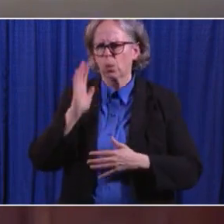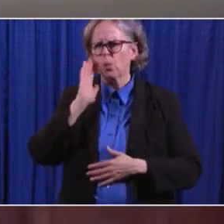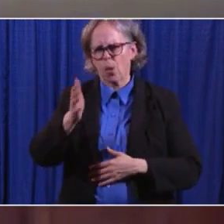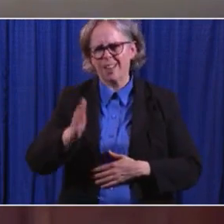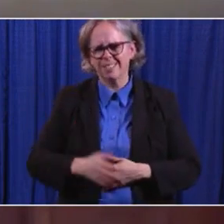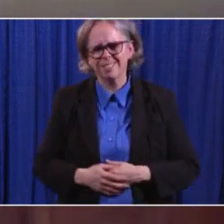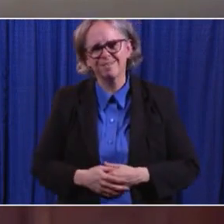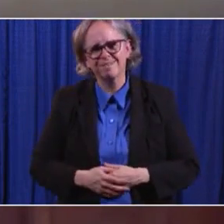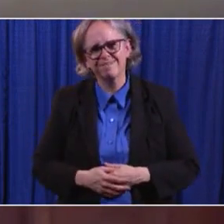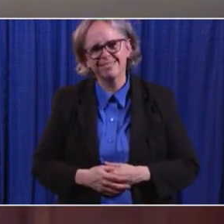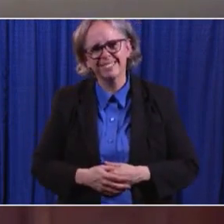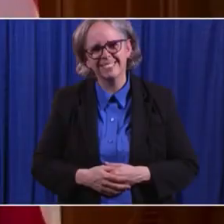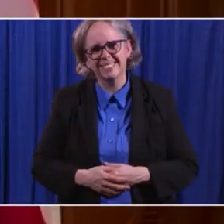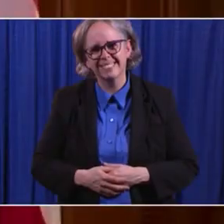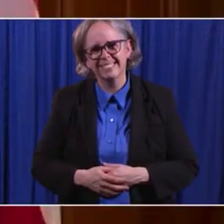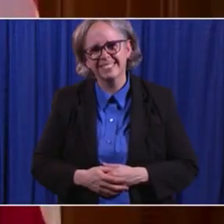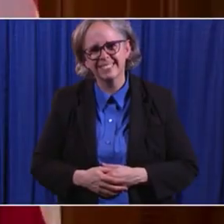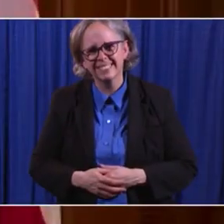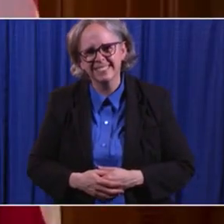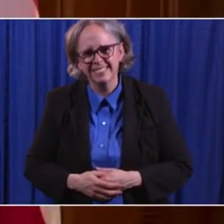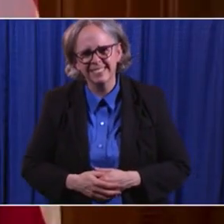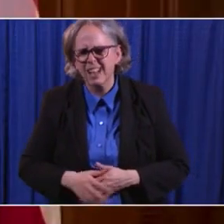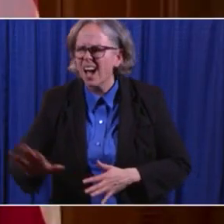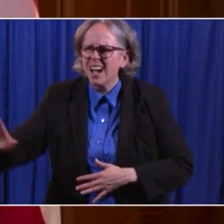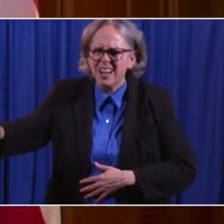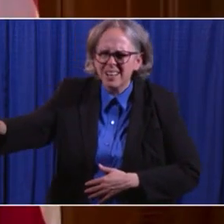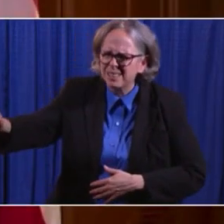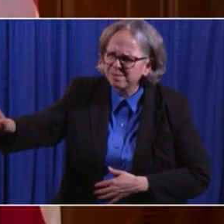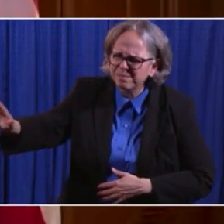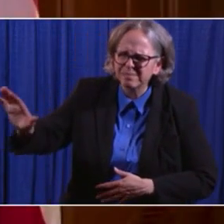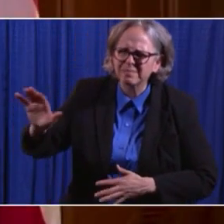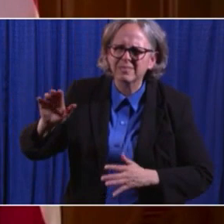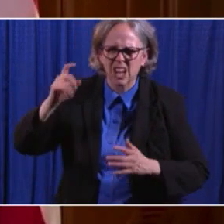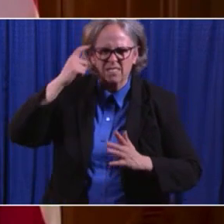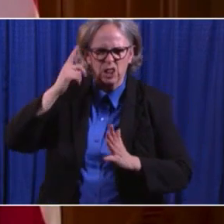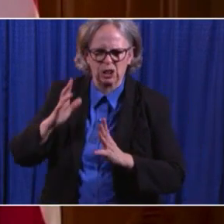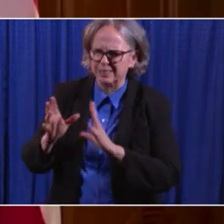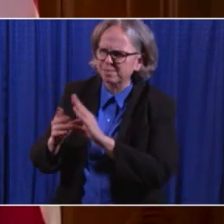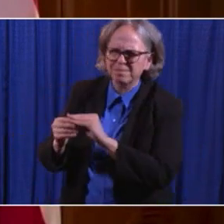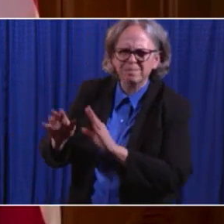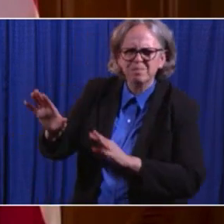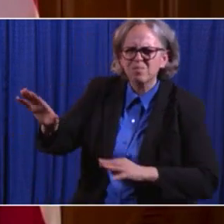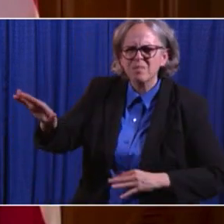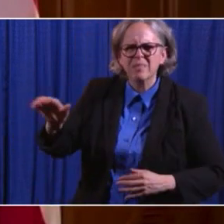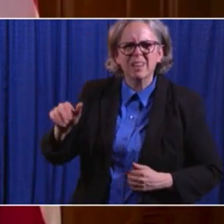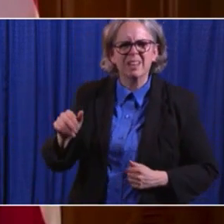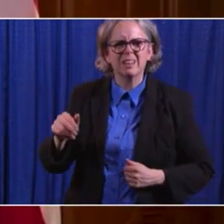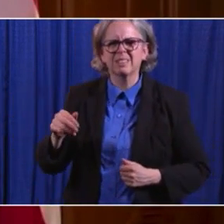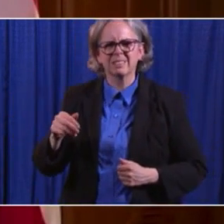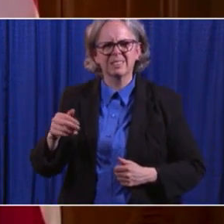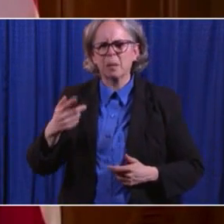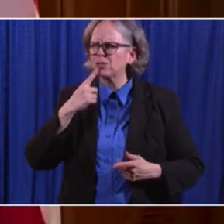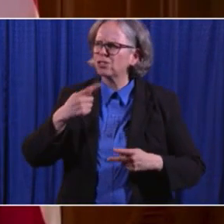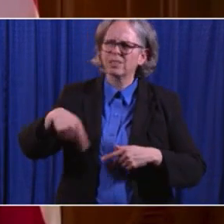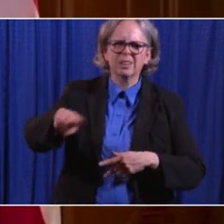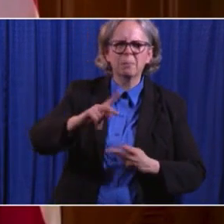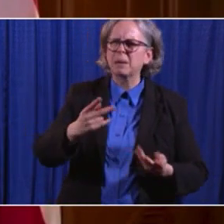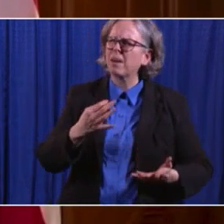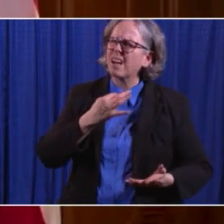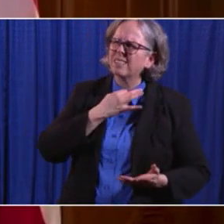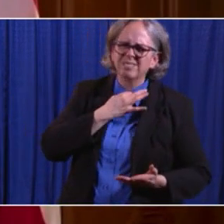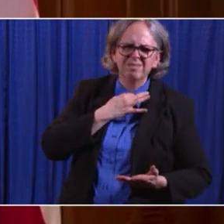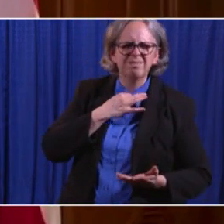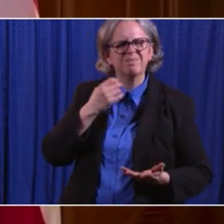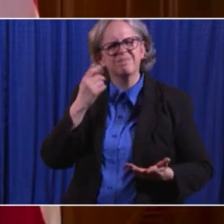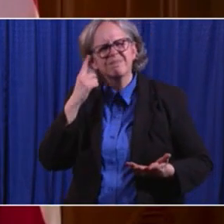I just outlined. So, Director, I imagine what some people are asking themselves as we talk here